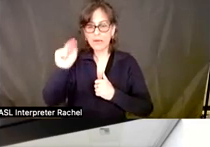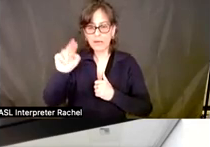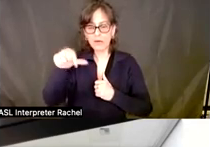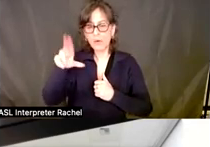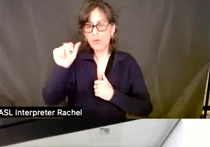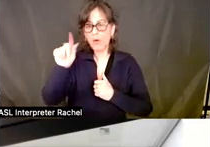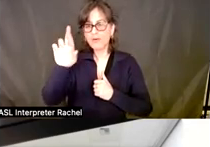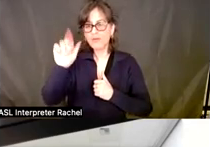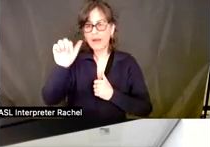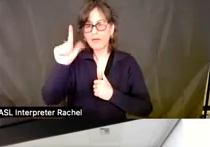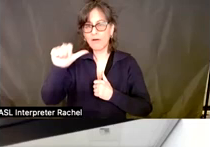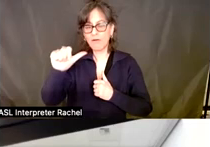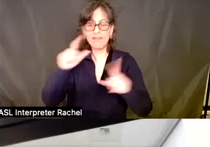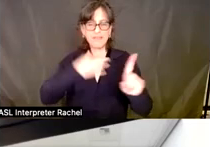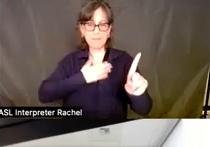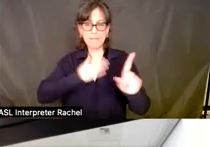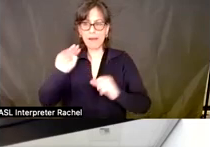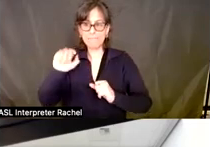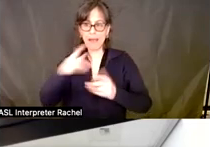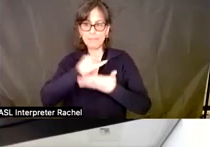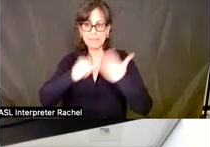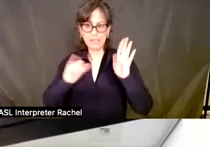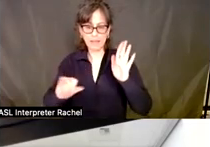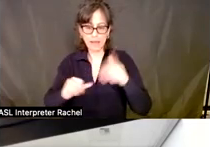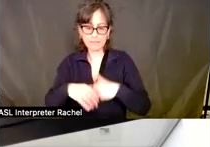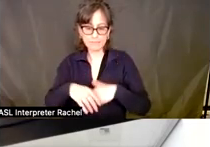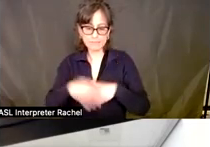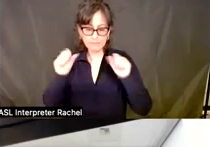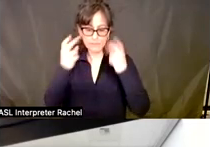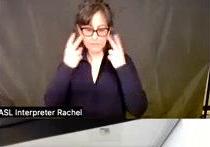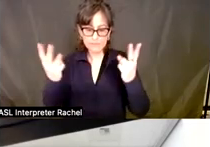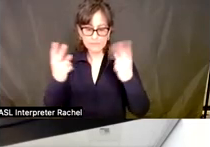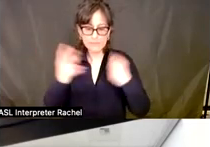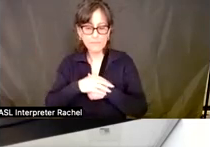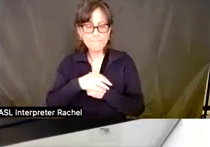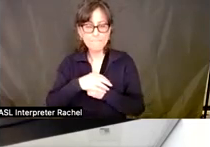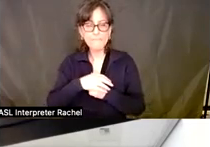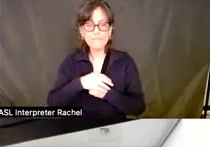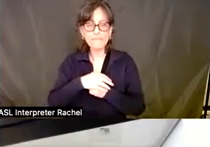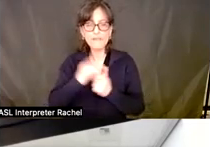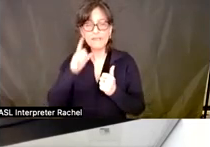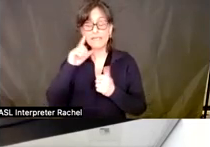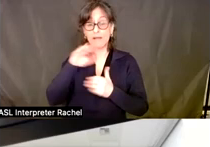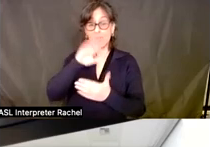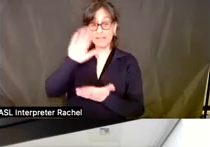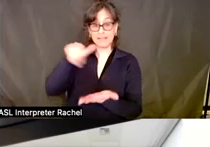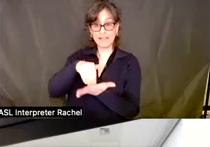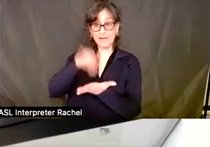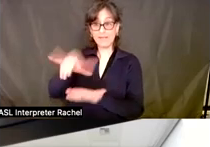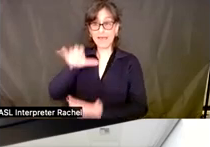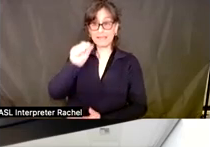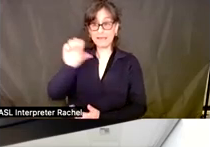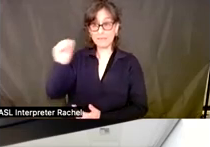they invited me. This is my map. You can see the epicenter of the San Simeon earthquake is the big red star.